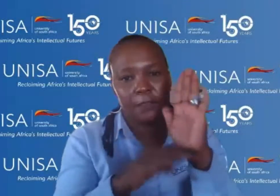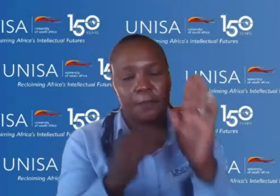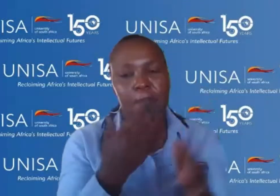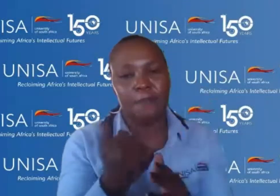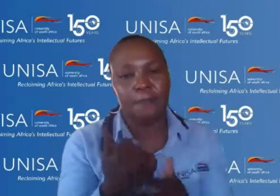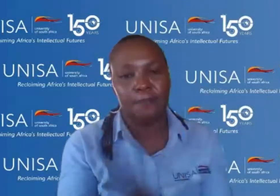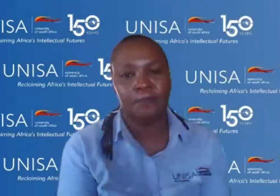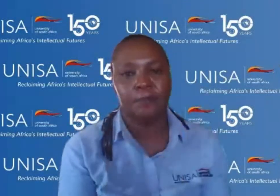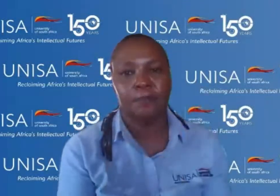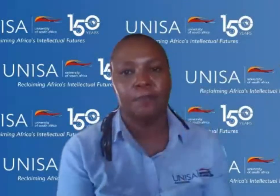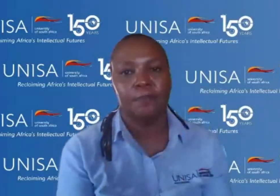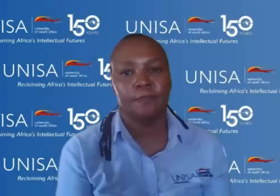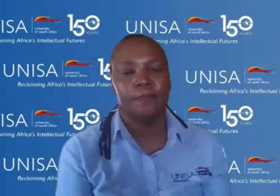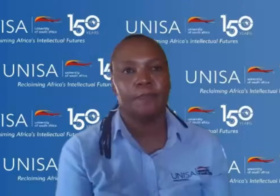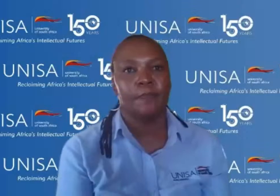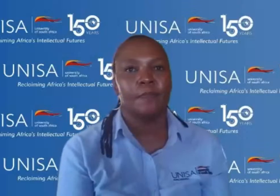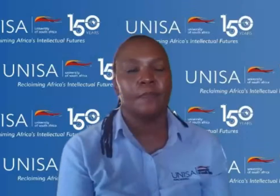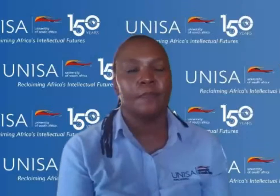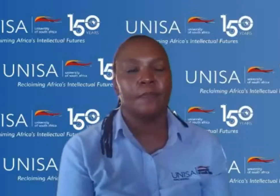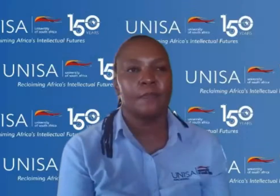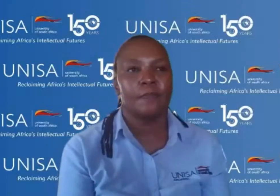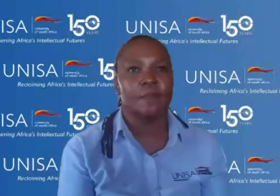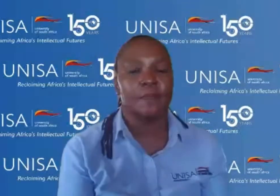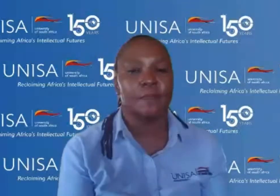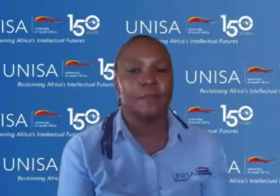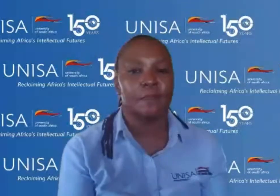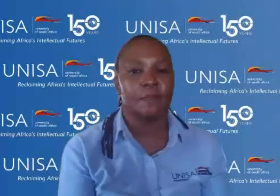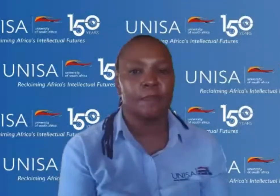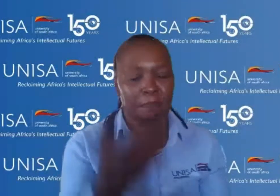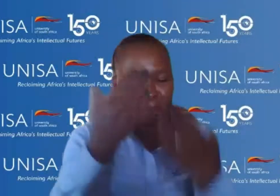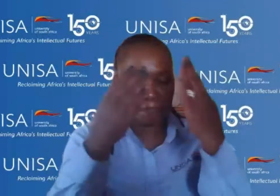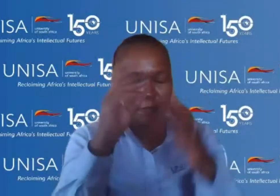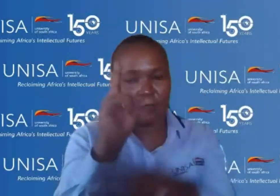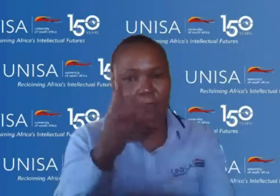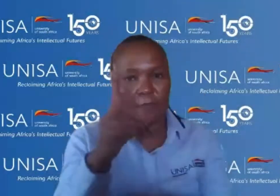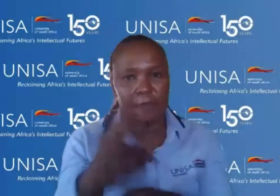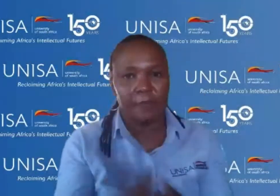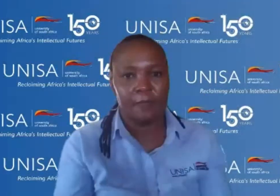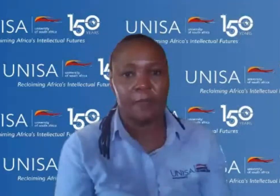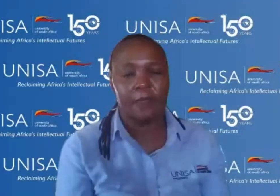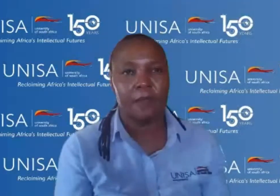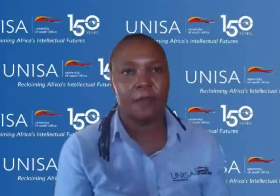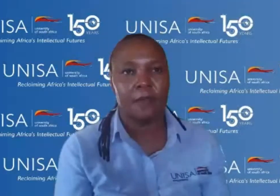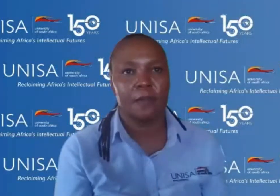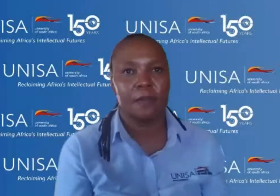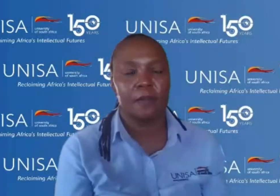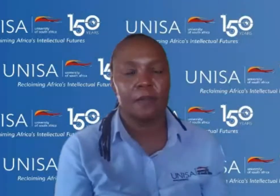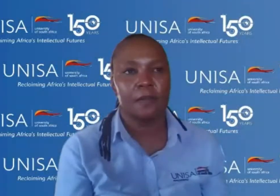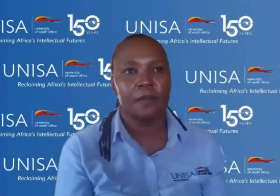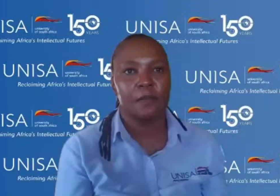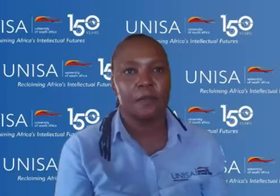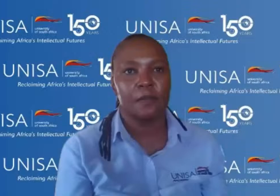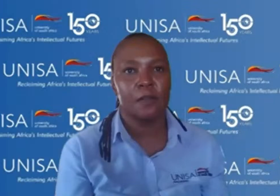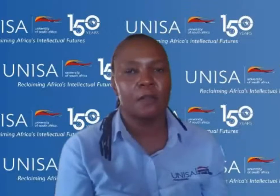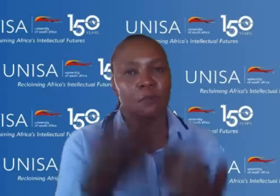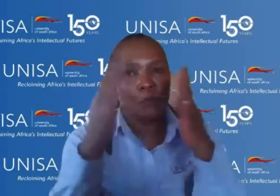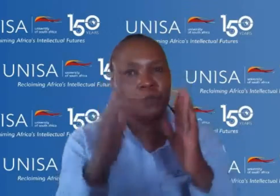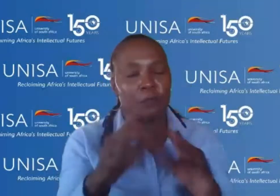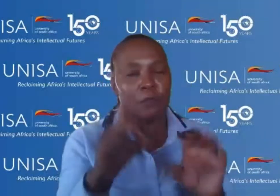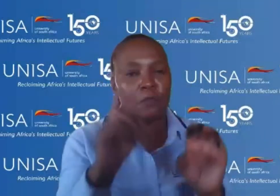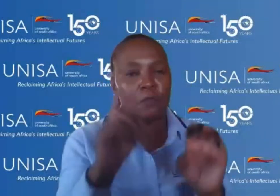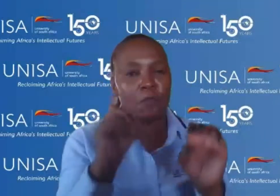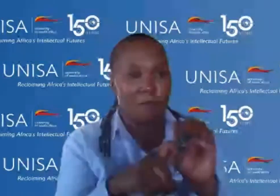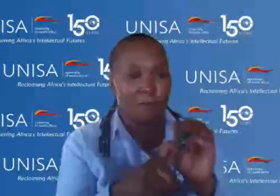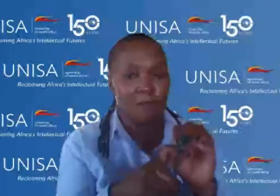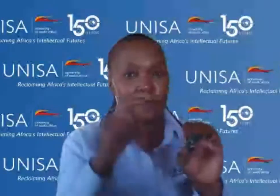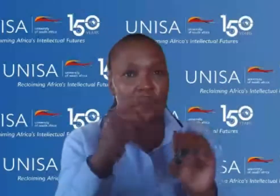Thank you, Dini. Good afternoon once again. In order for a student to qualify for a